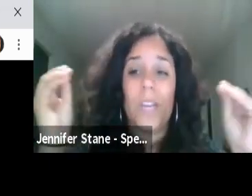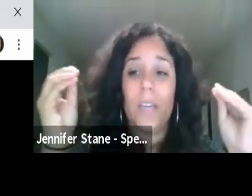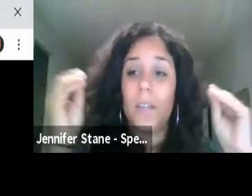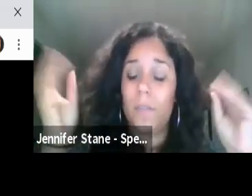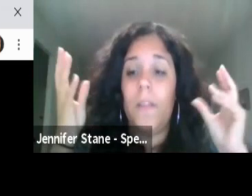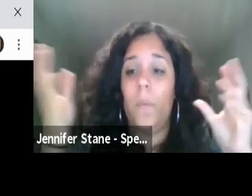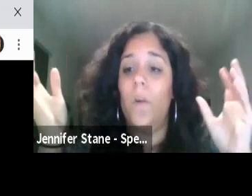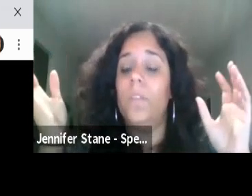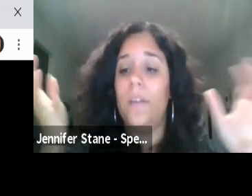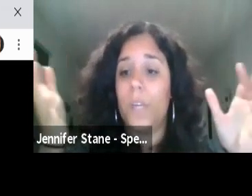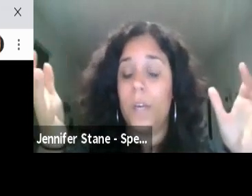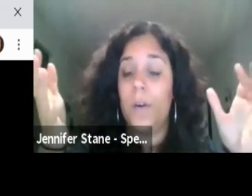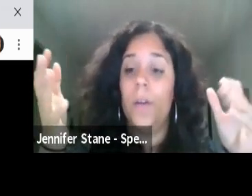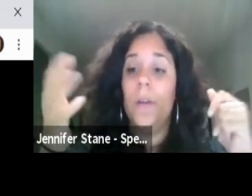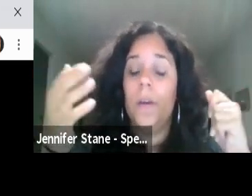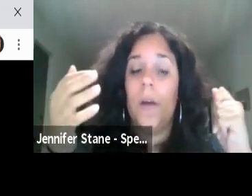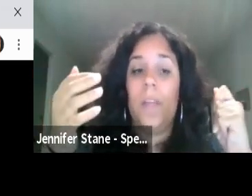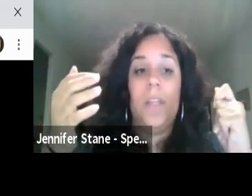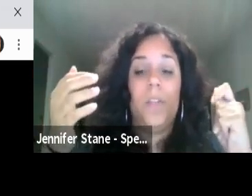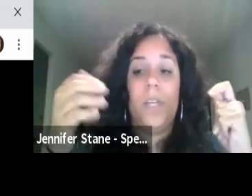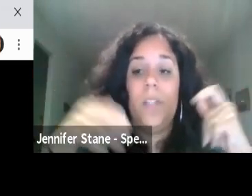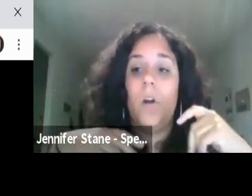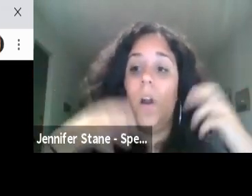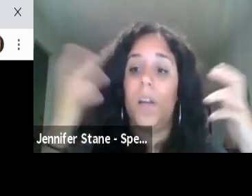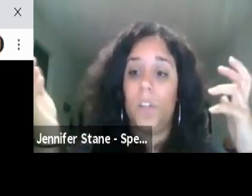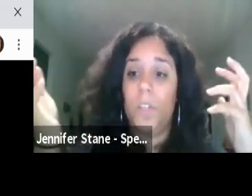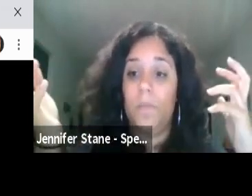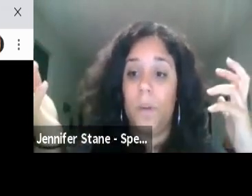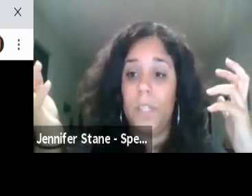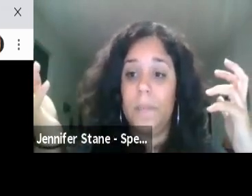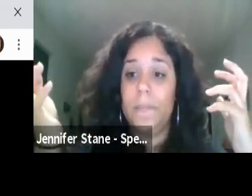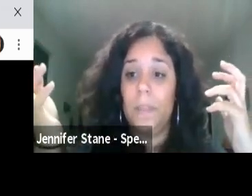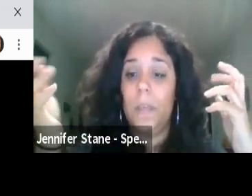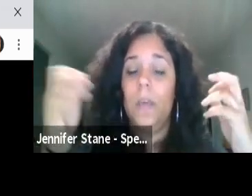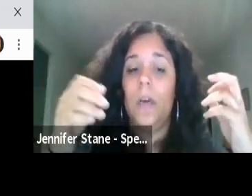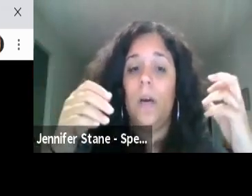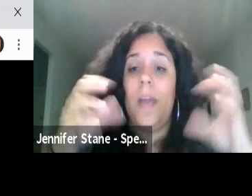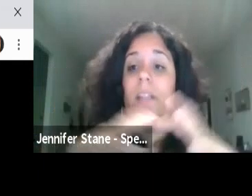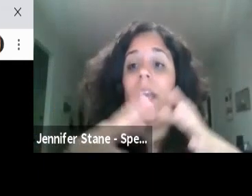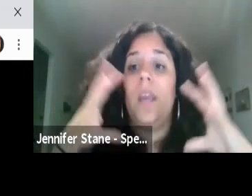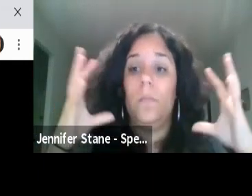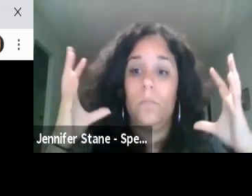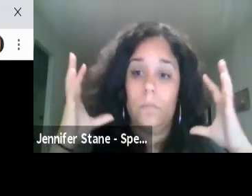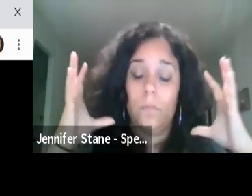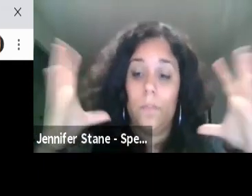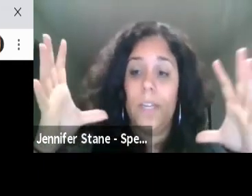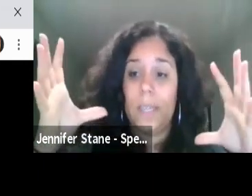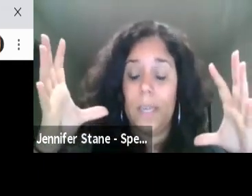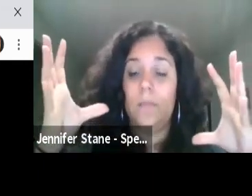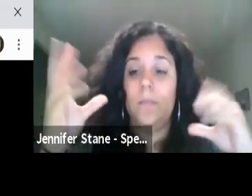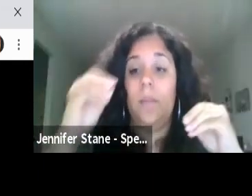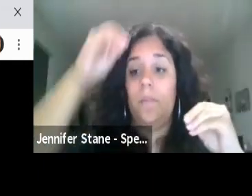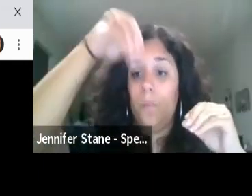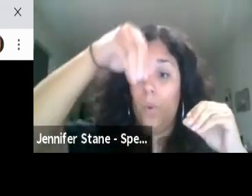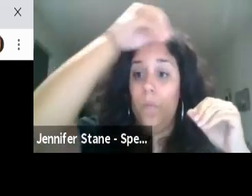the free event that we hold every year in dentistry is called the Arkansas Mission of Mercy. That is a free